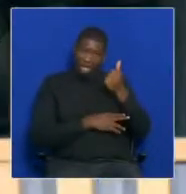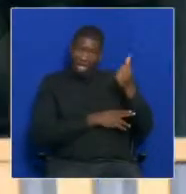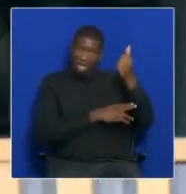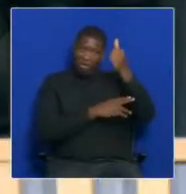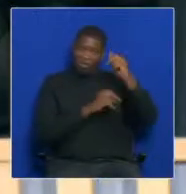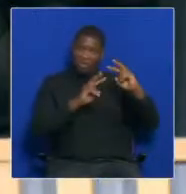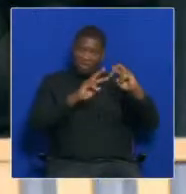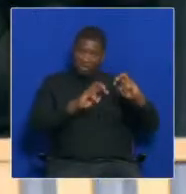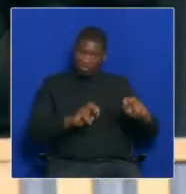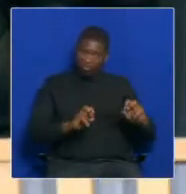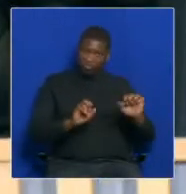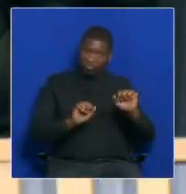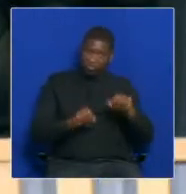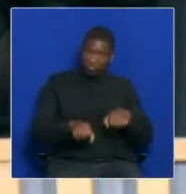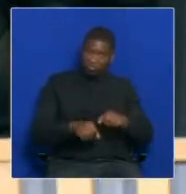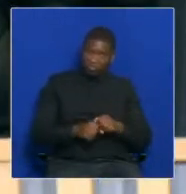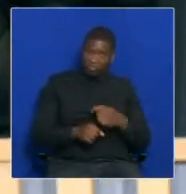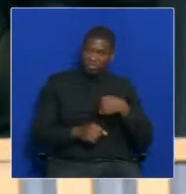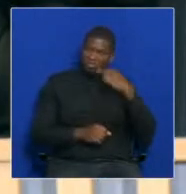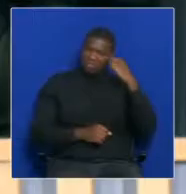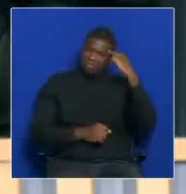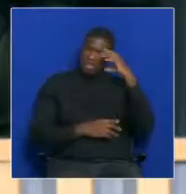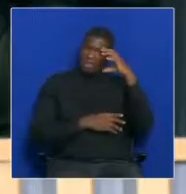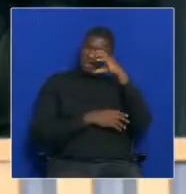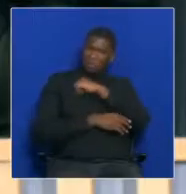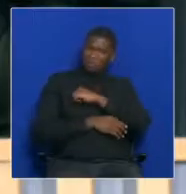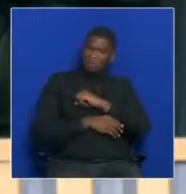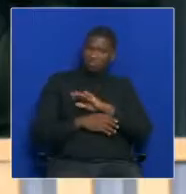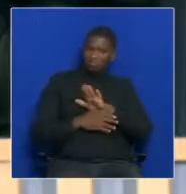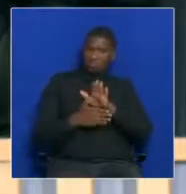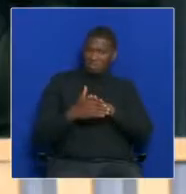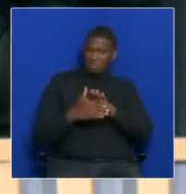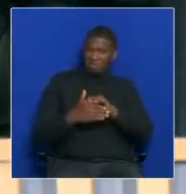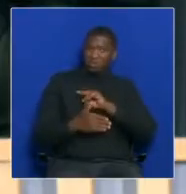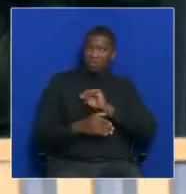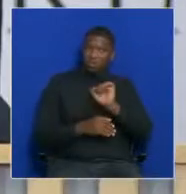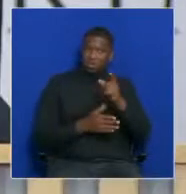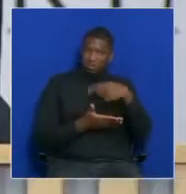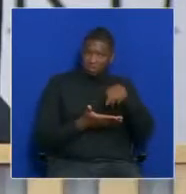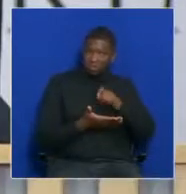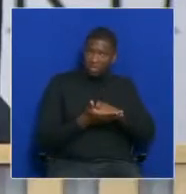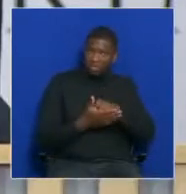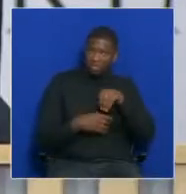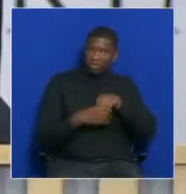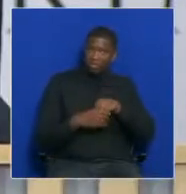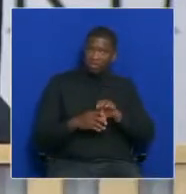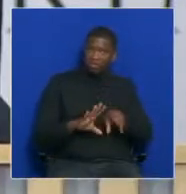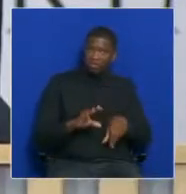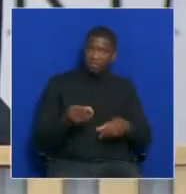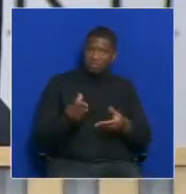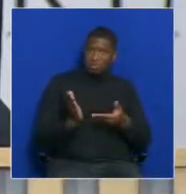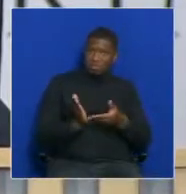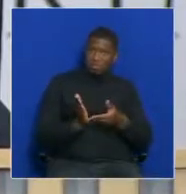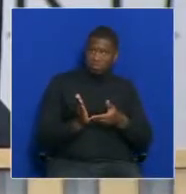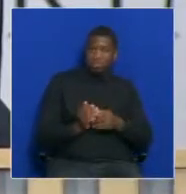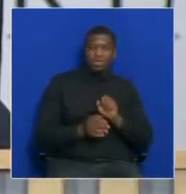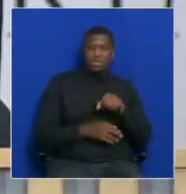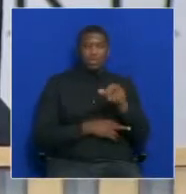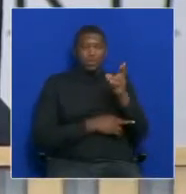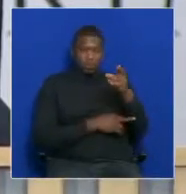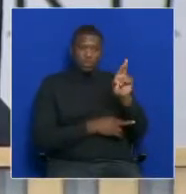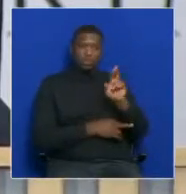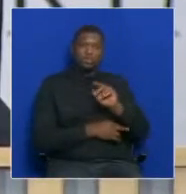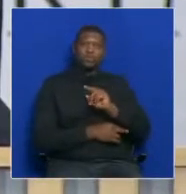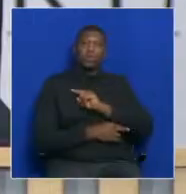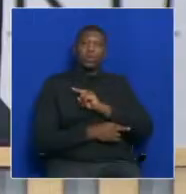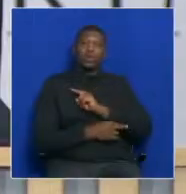So I assume that's why you signed this manual. That is correct, because it was, as I said,